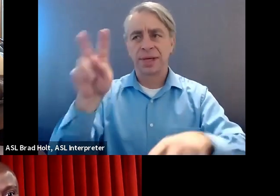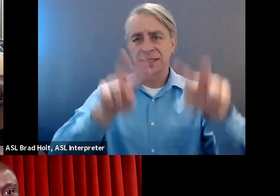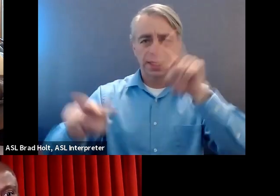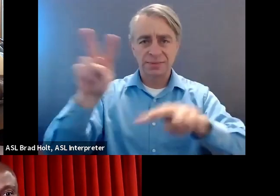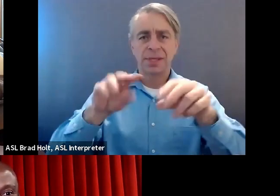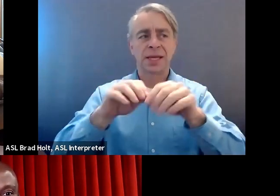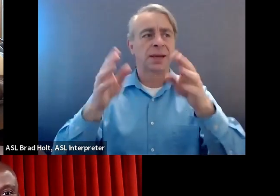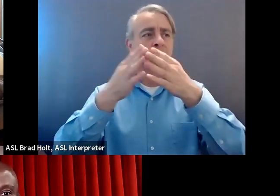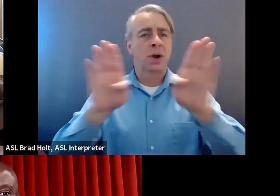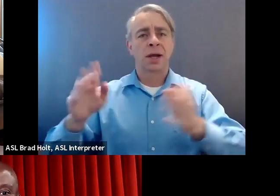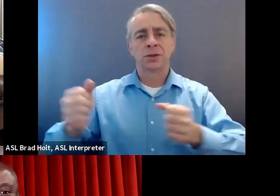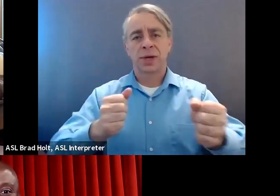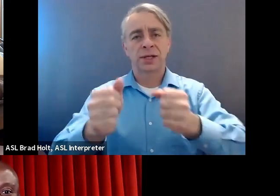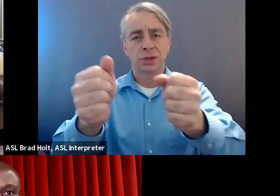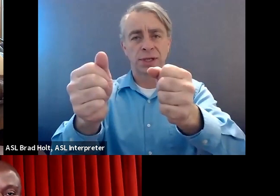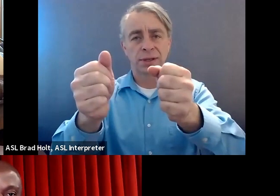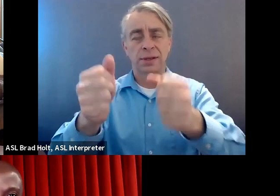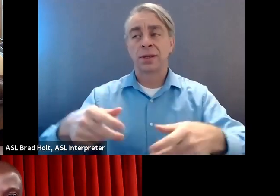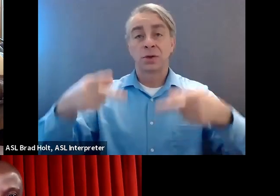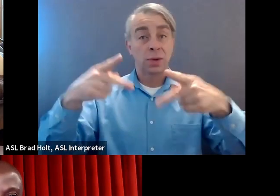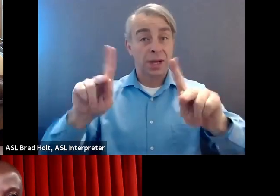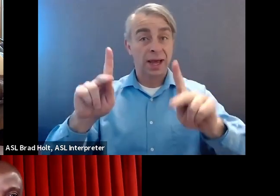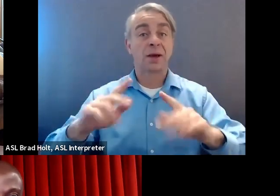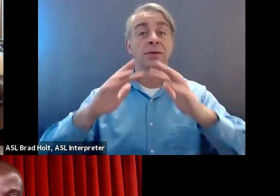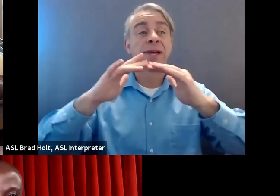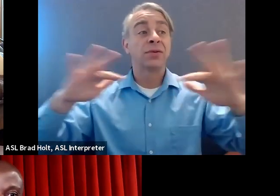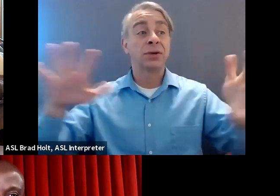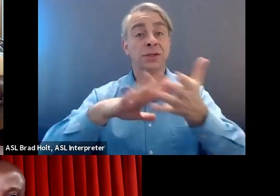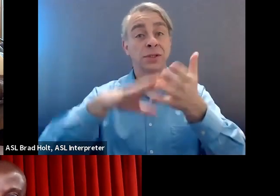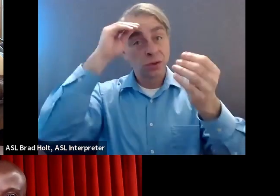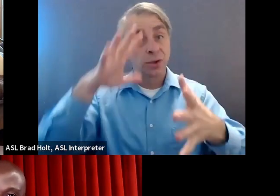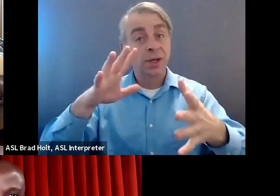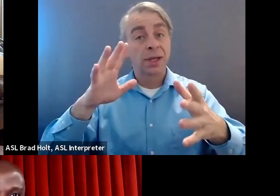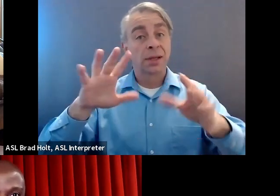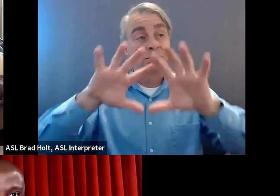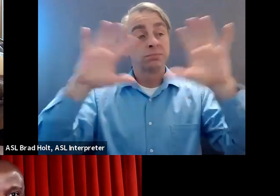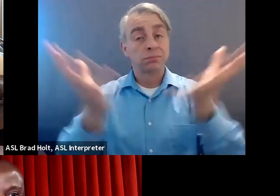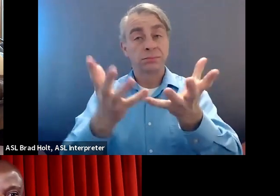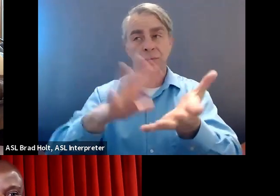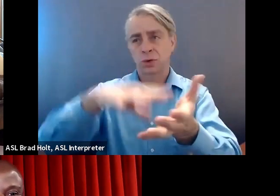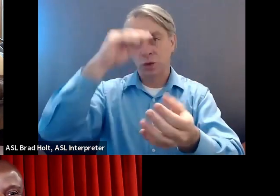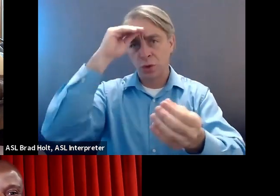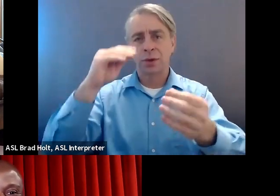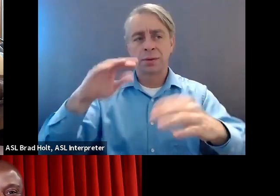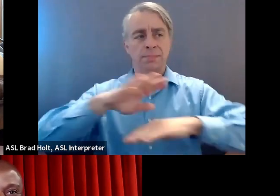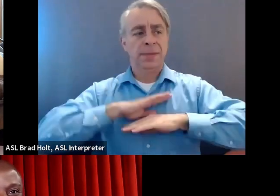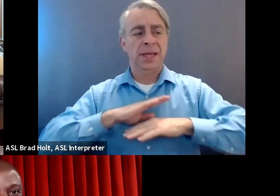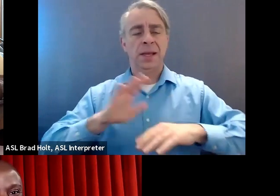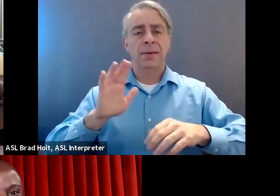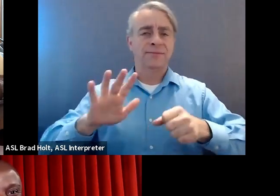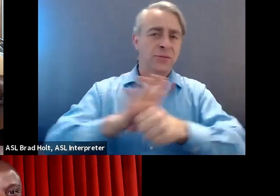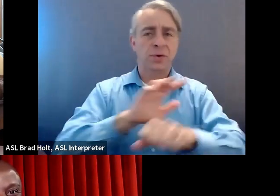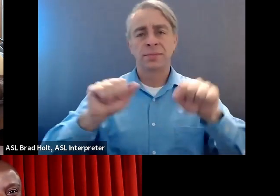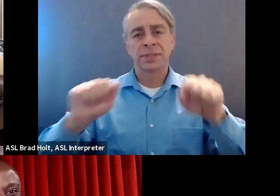broad-based strategy for enabling America's diverse student population to learn to their fullest potential.